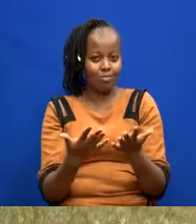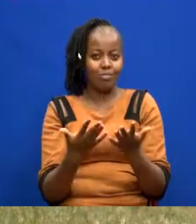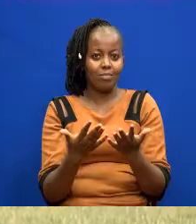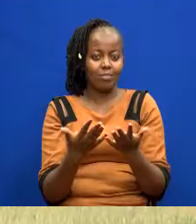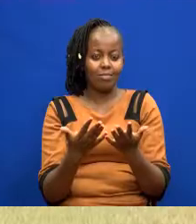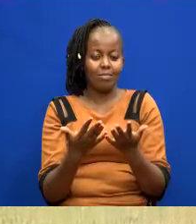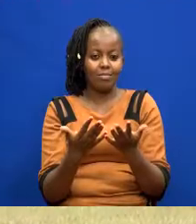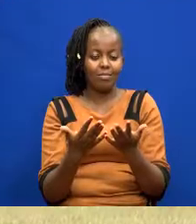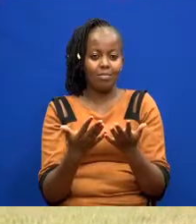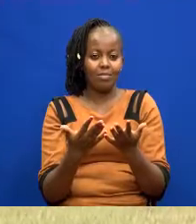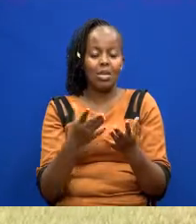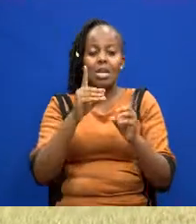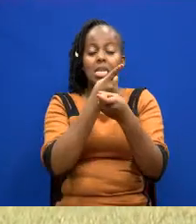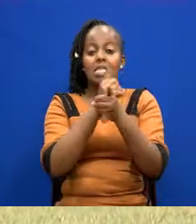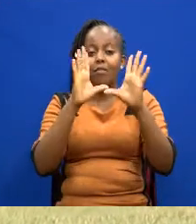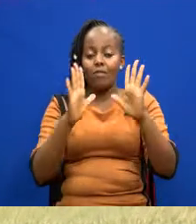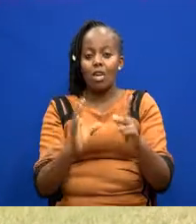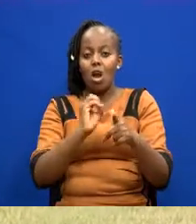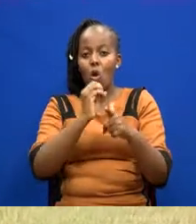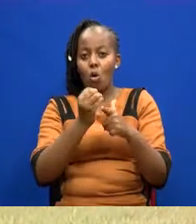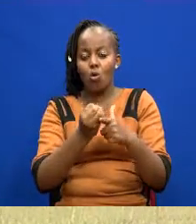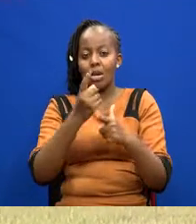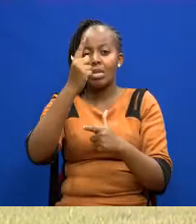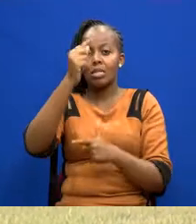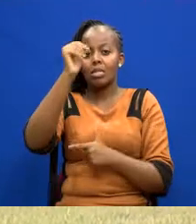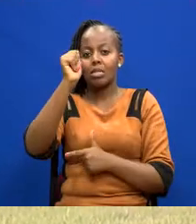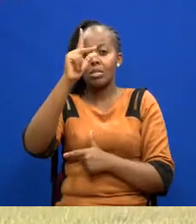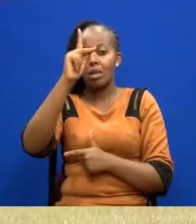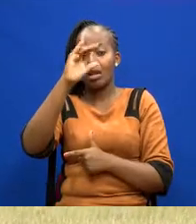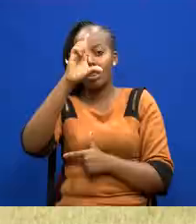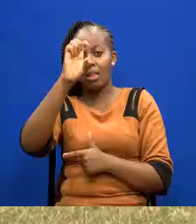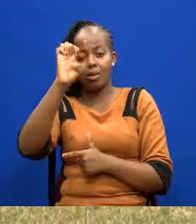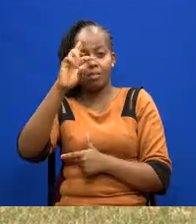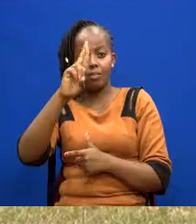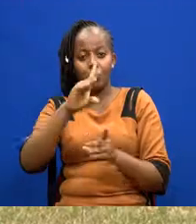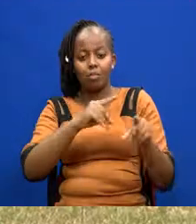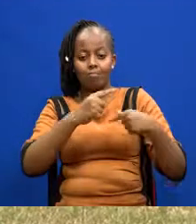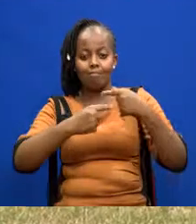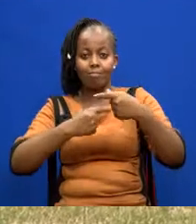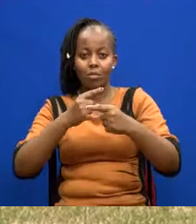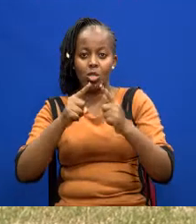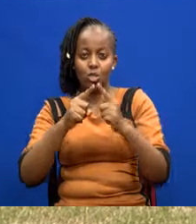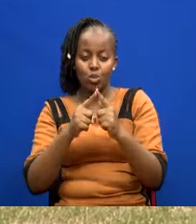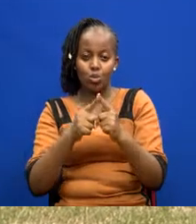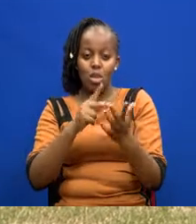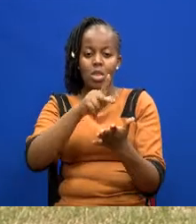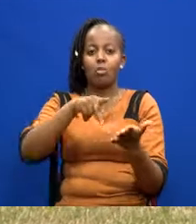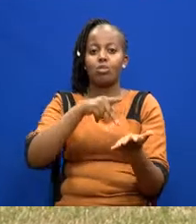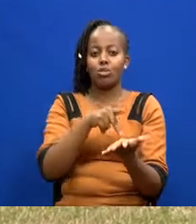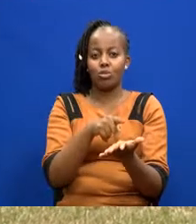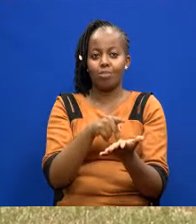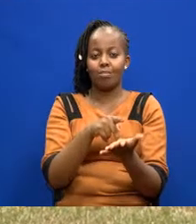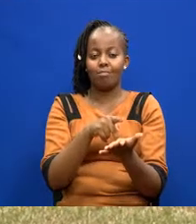how the defender or the tackler progresses into the tackle